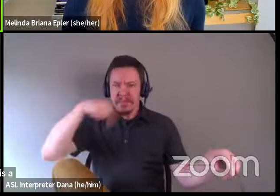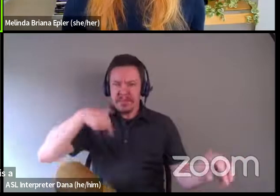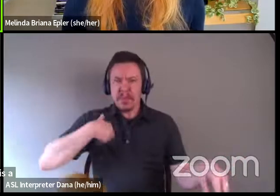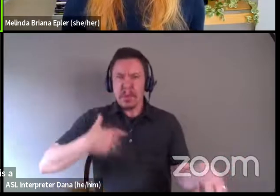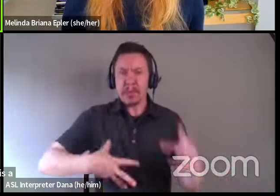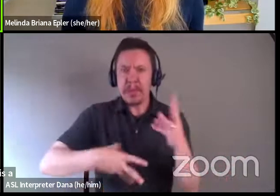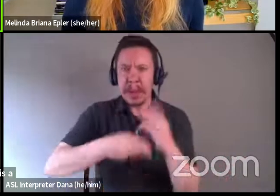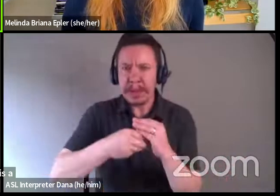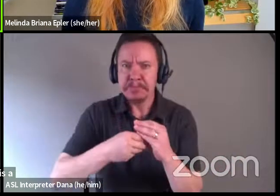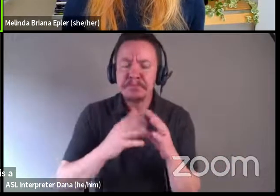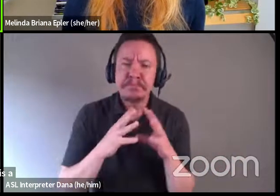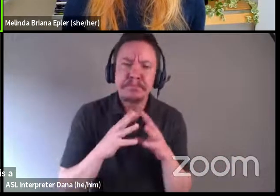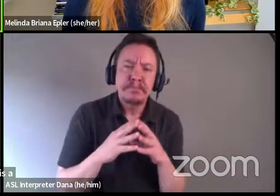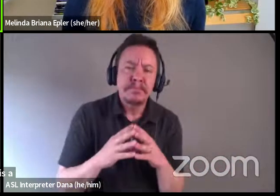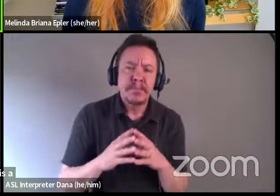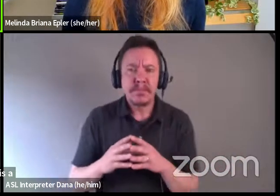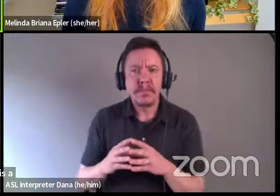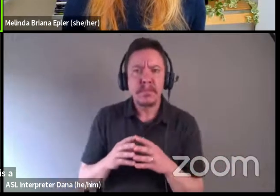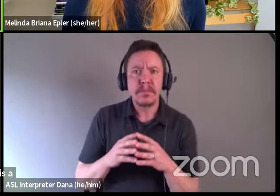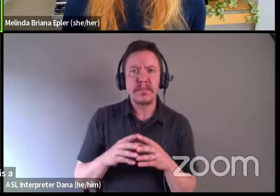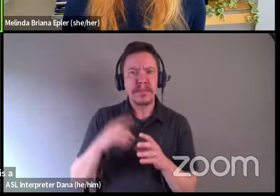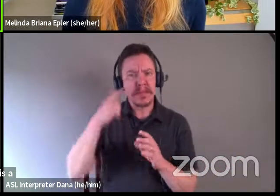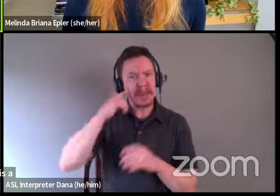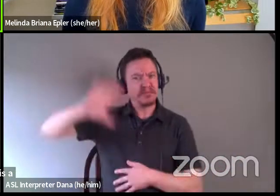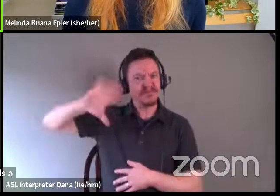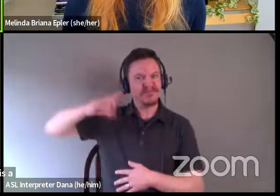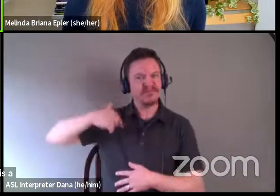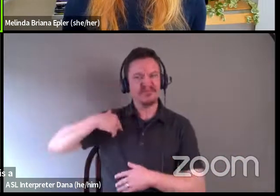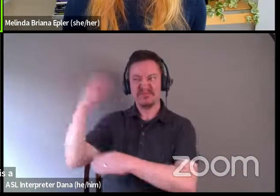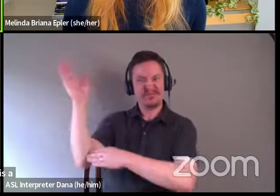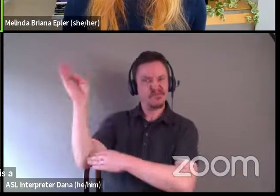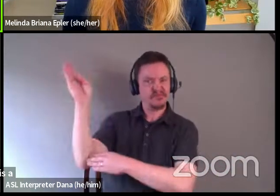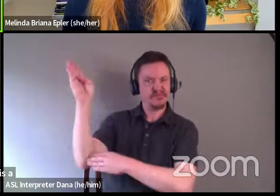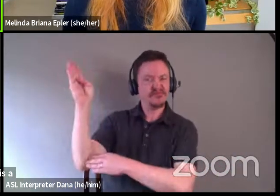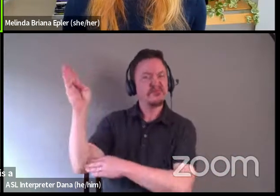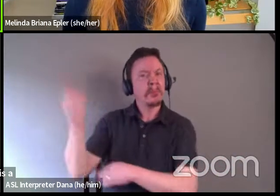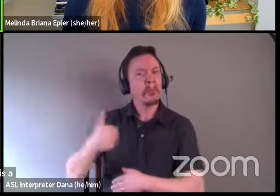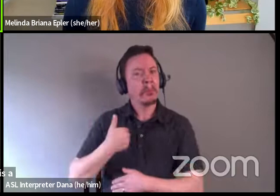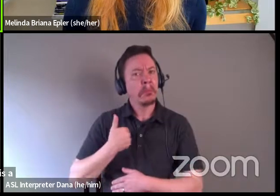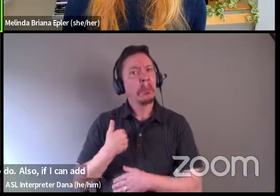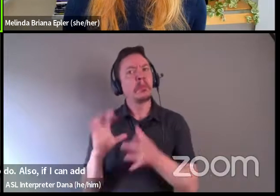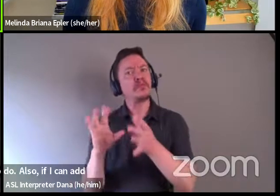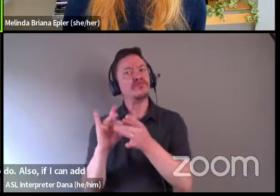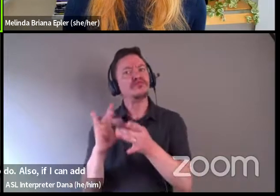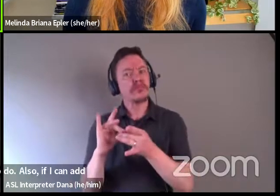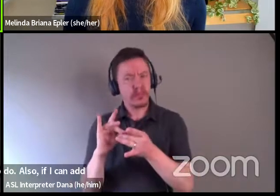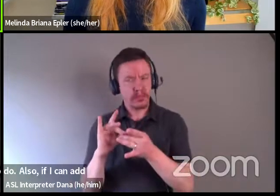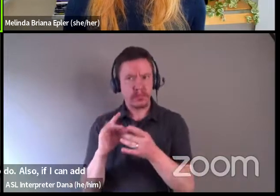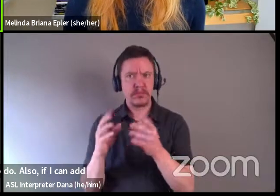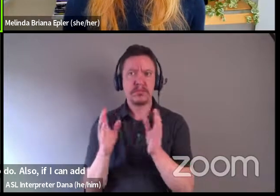think once in a talk I gave, I said being